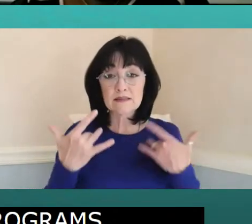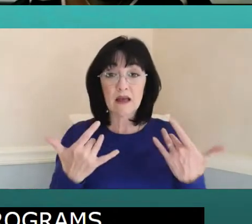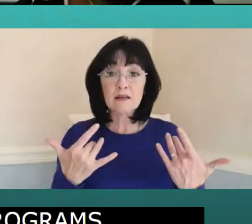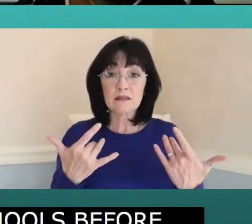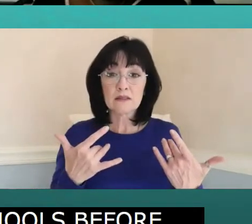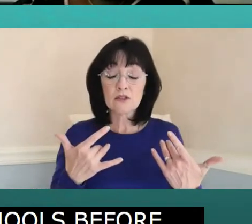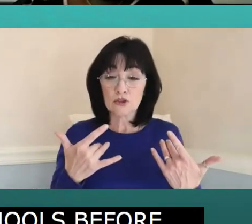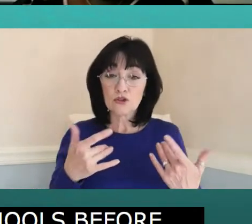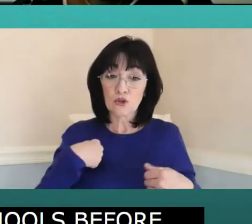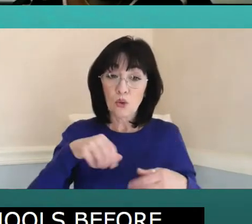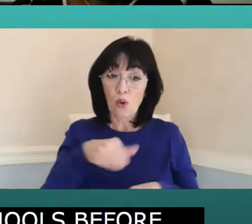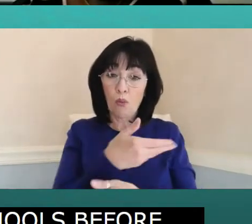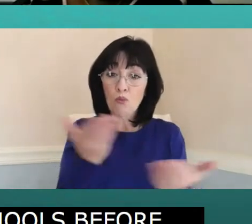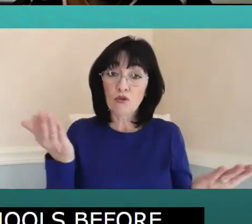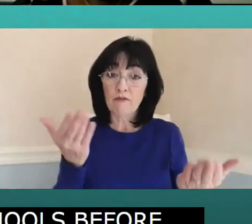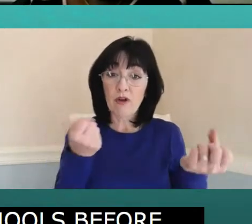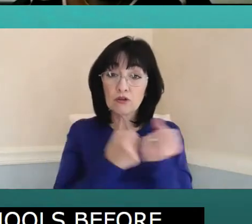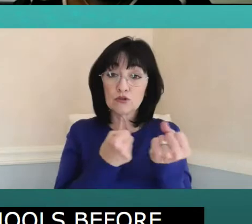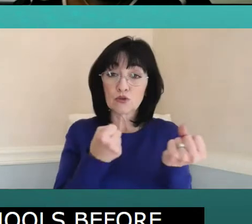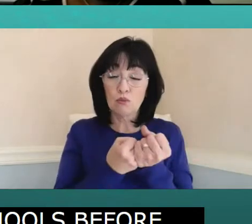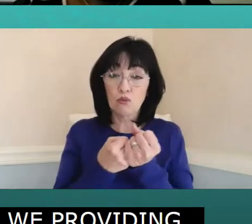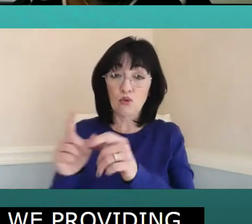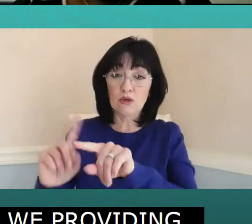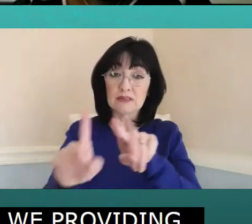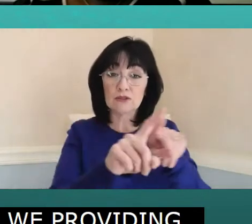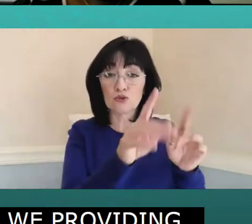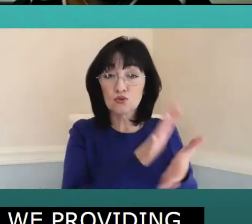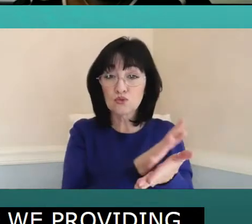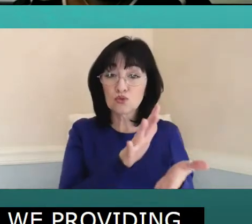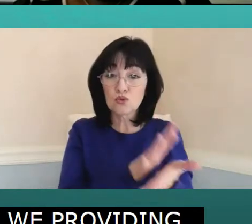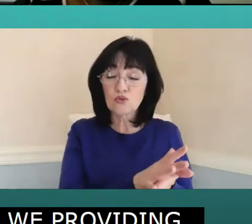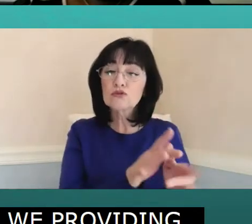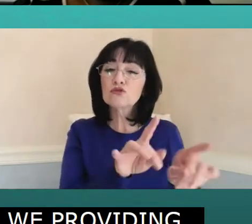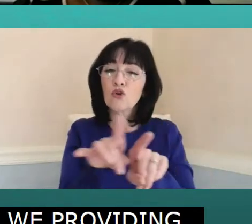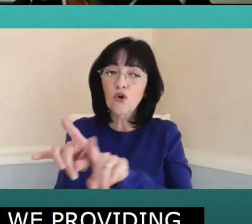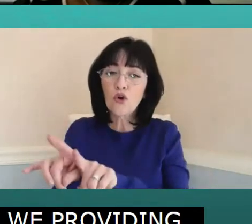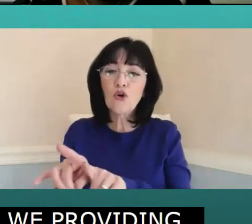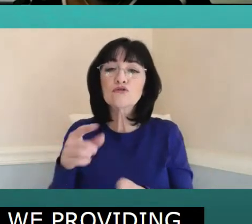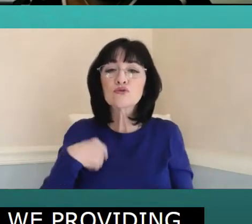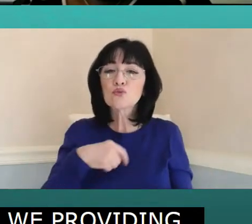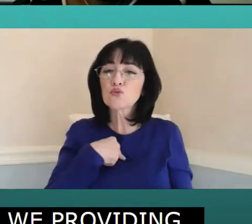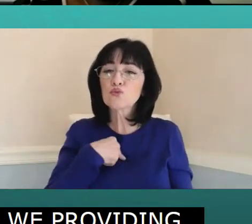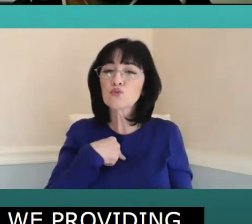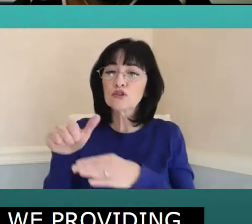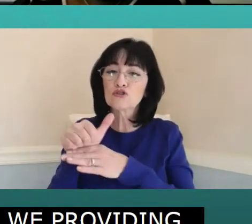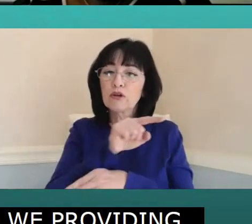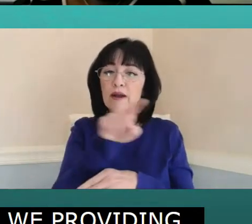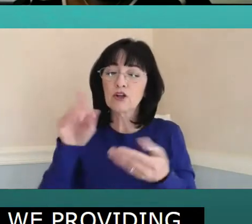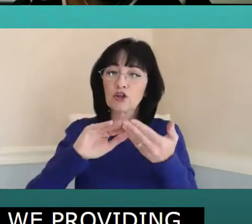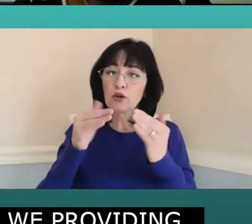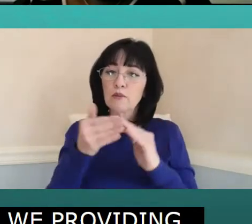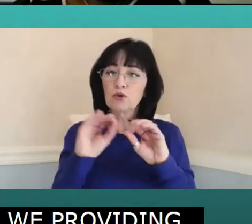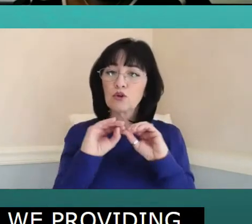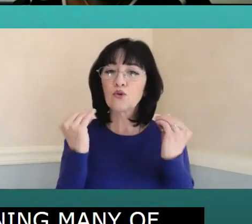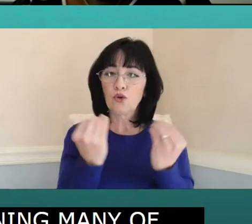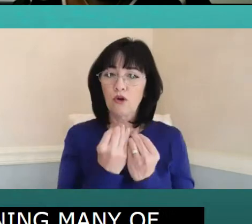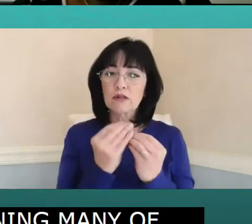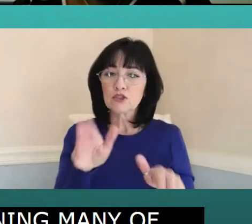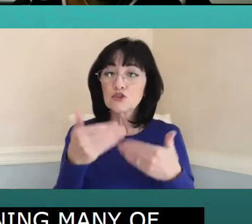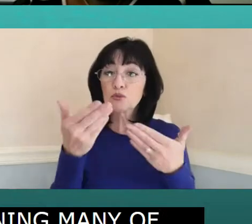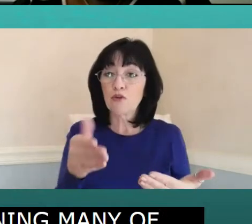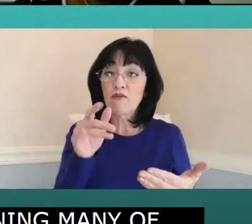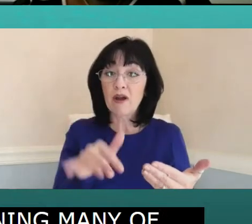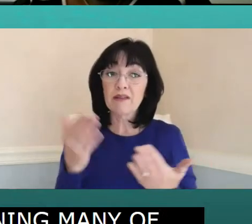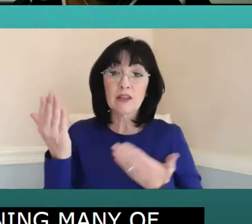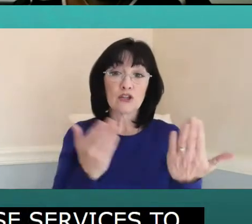supports to our schools, but we're also training many of our community organizations to provide these services to students that are